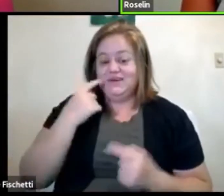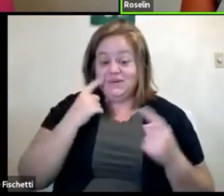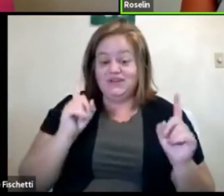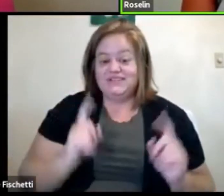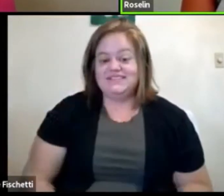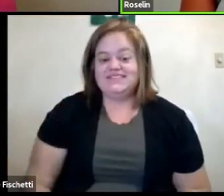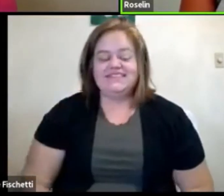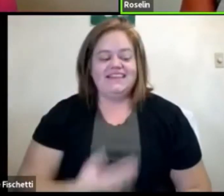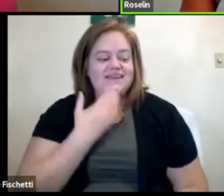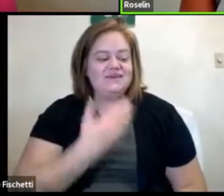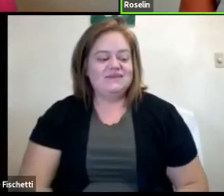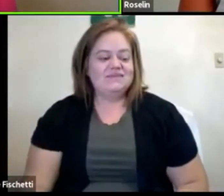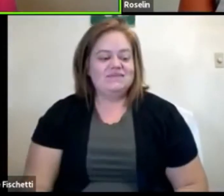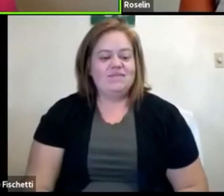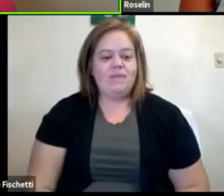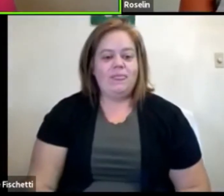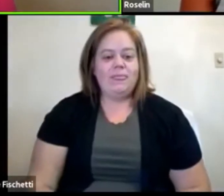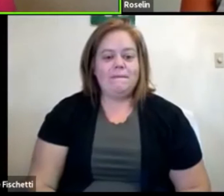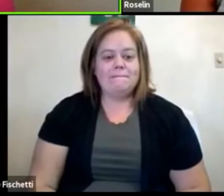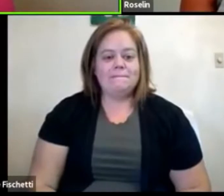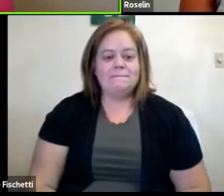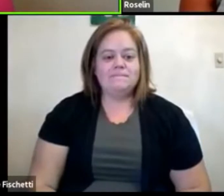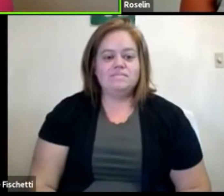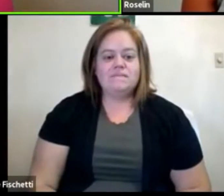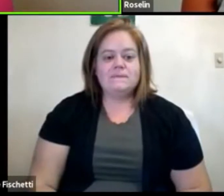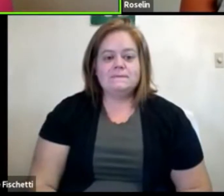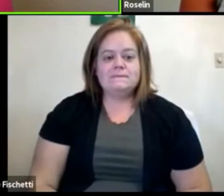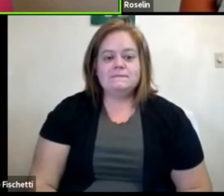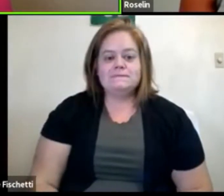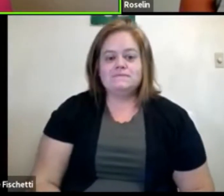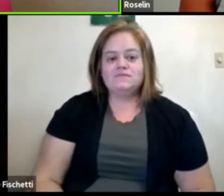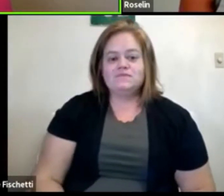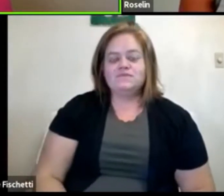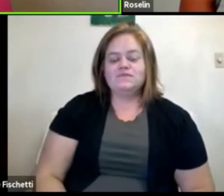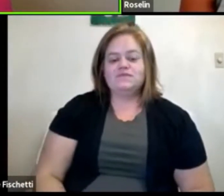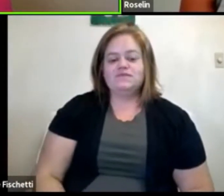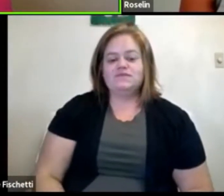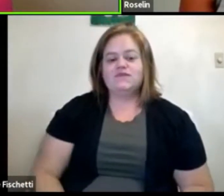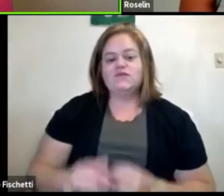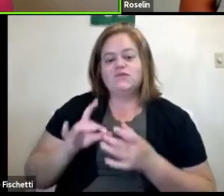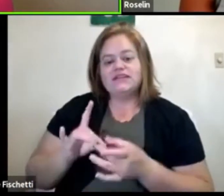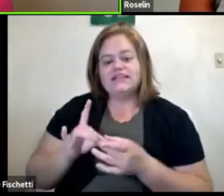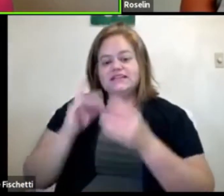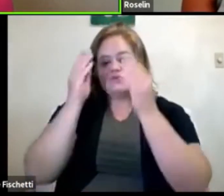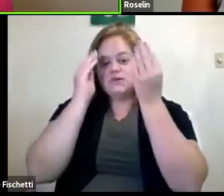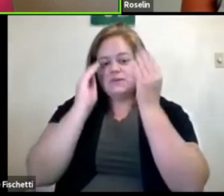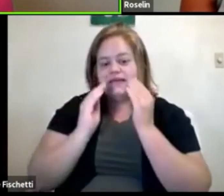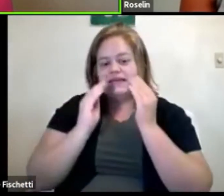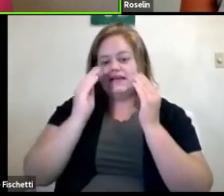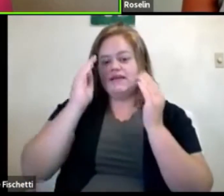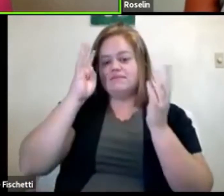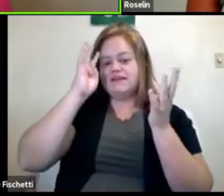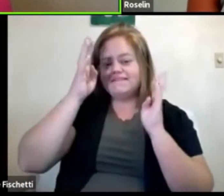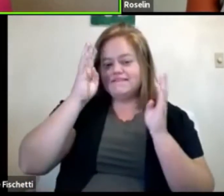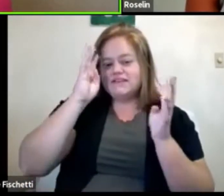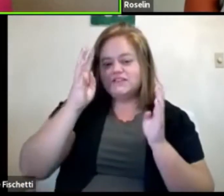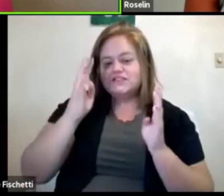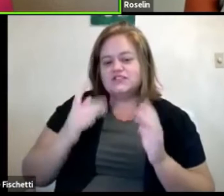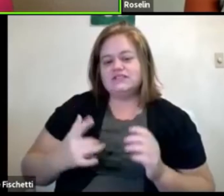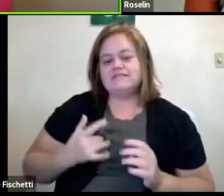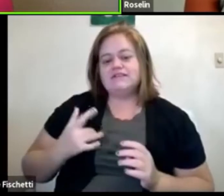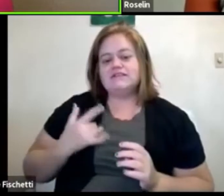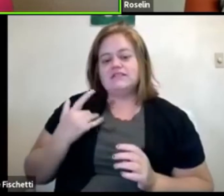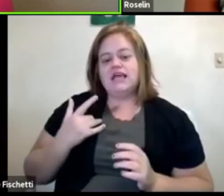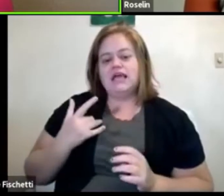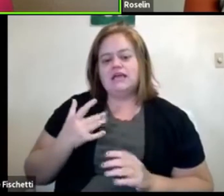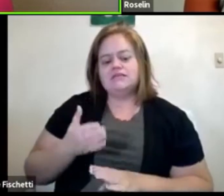you. Kind of to stay in that same vein of makeup innovation, and seems like the last few years, makeup